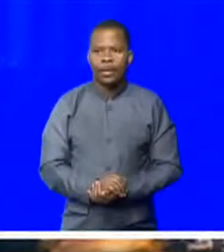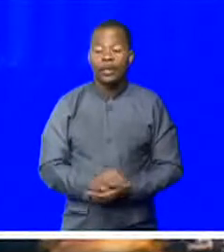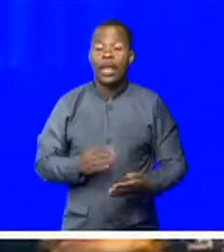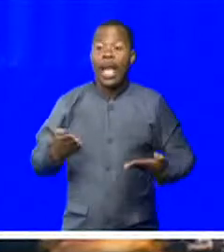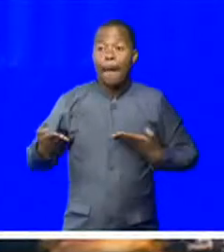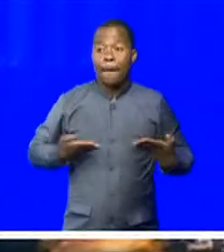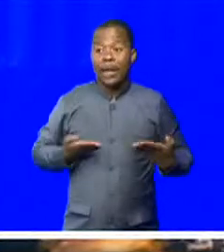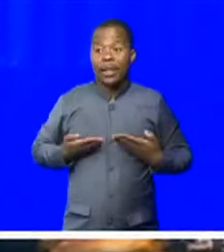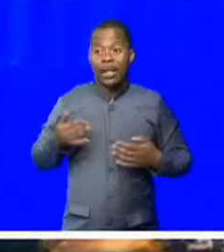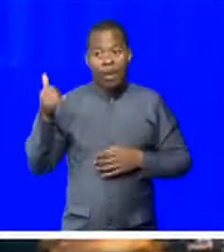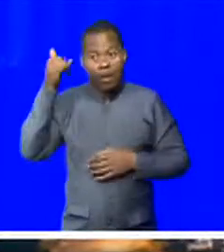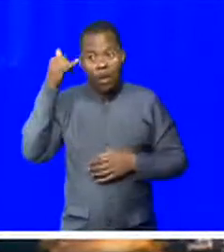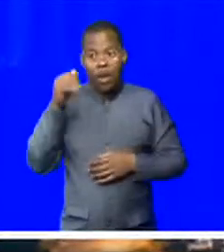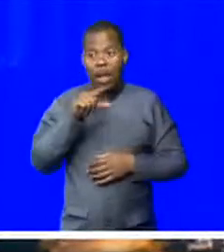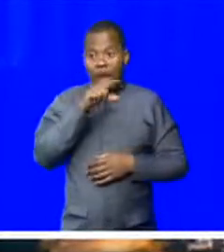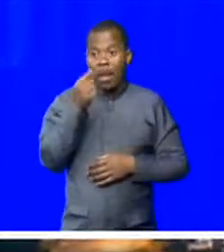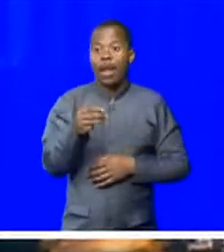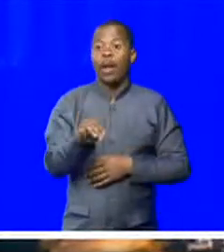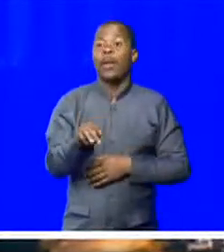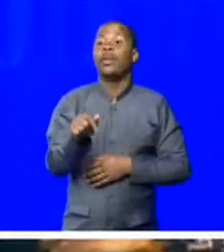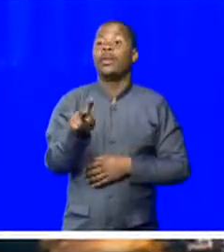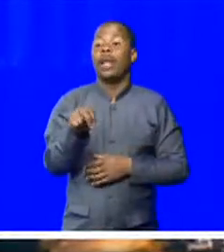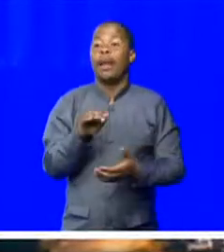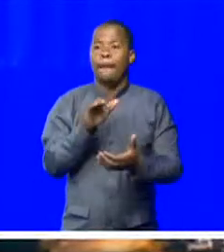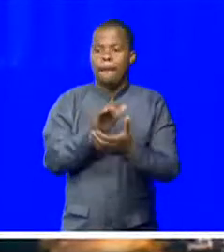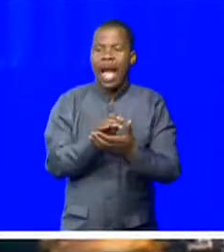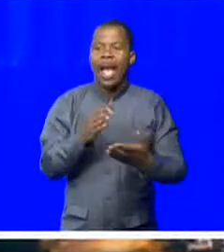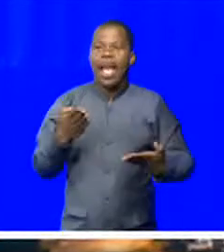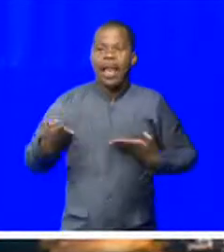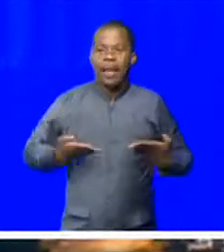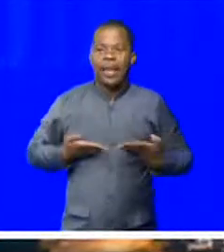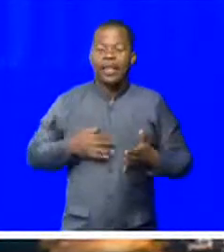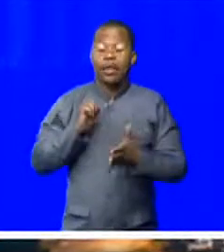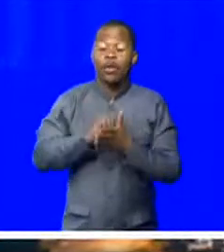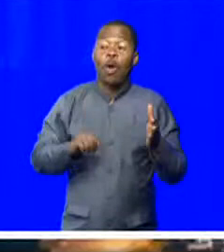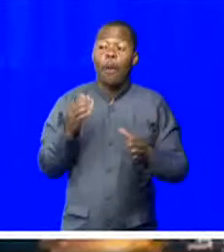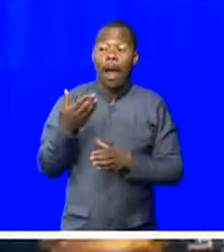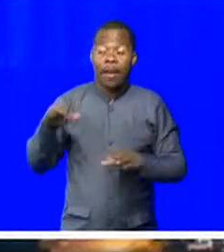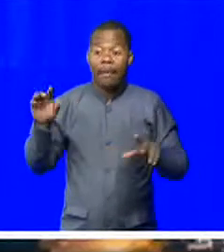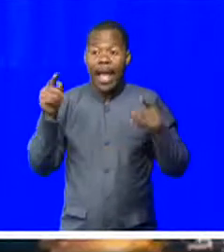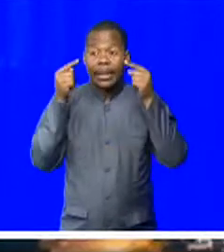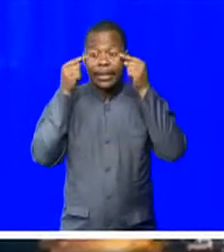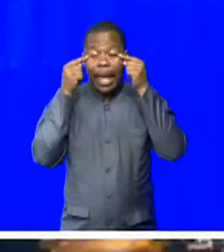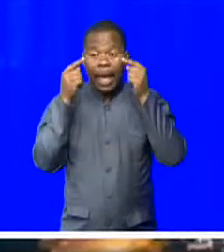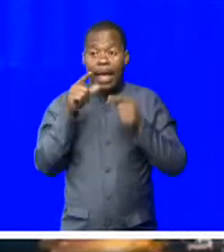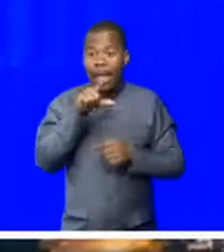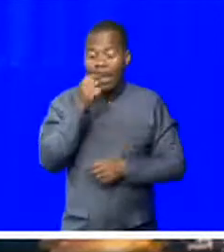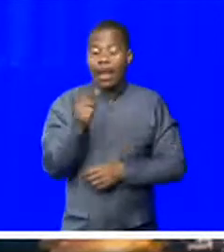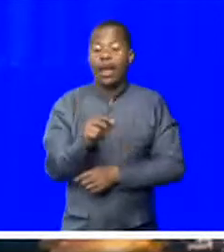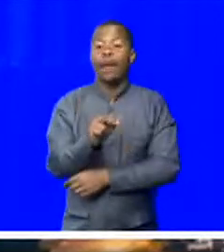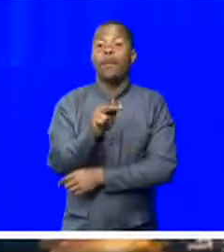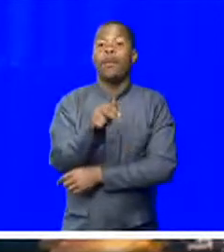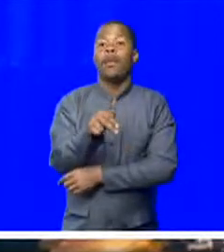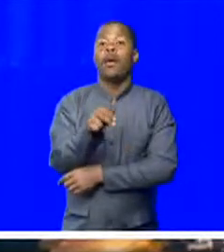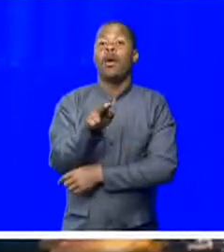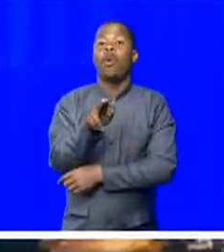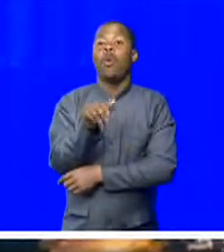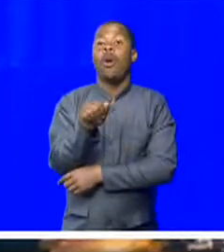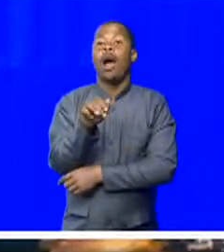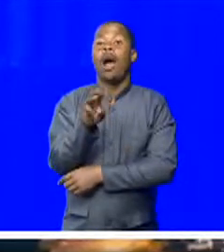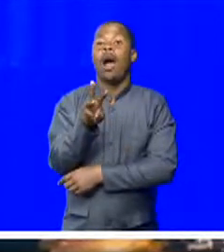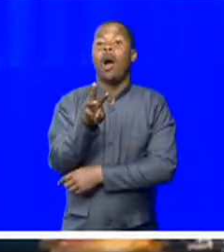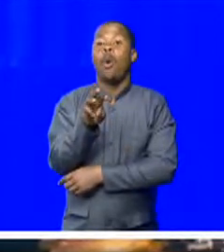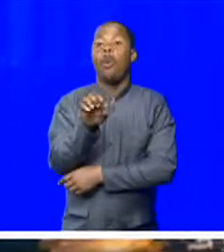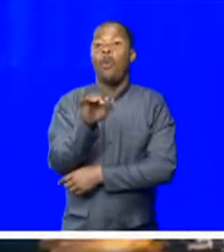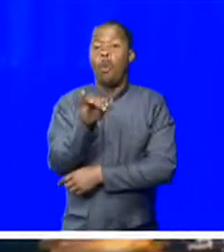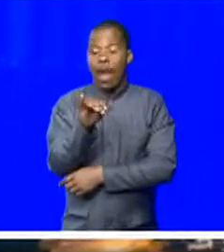MTN Eswatini, in partnership with Huawei, has officially launched the first 5G experience in Eswatini. The launch was held at the